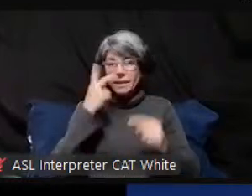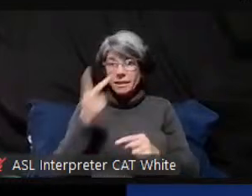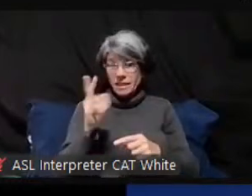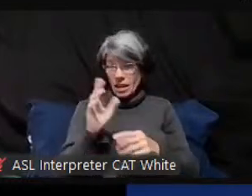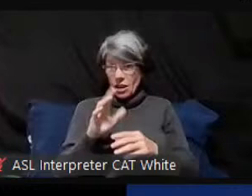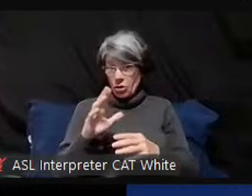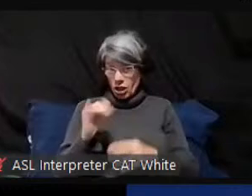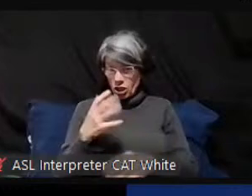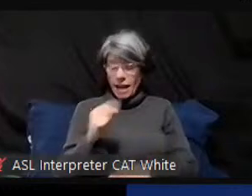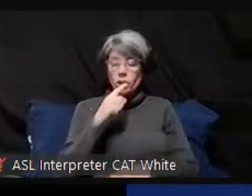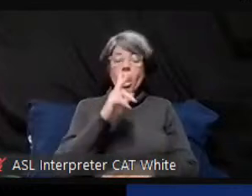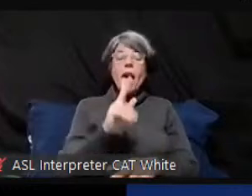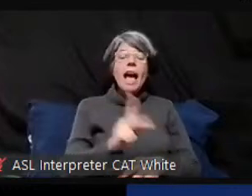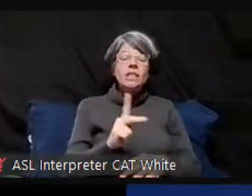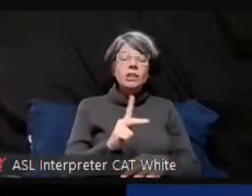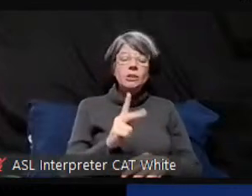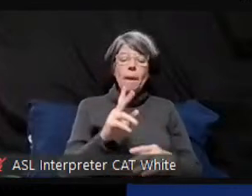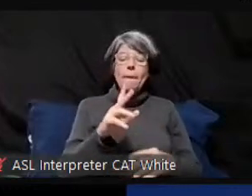that's